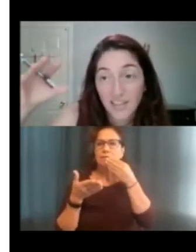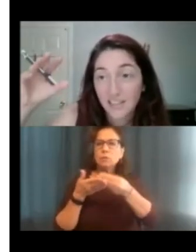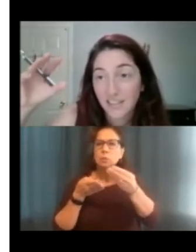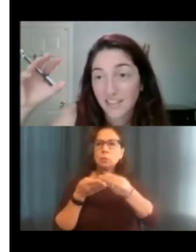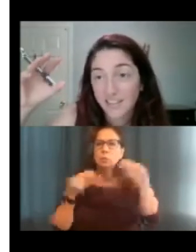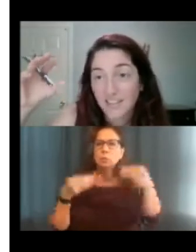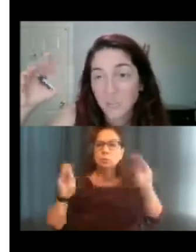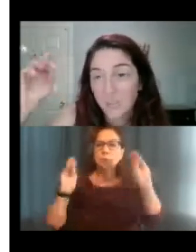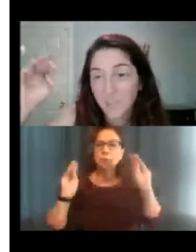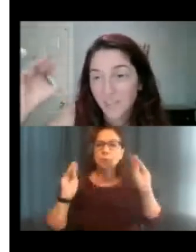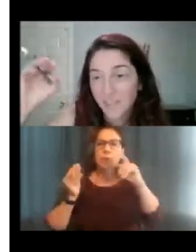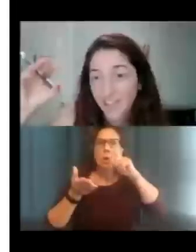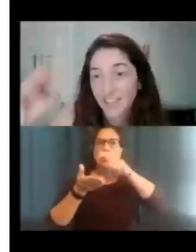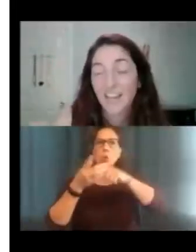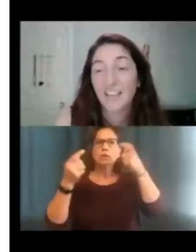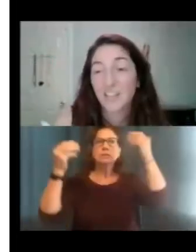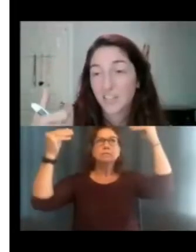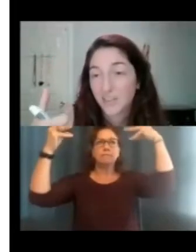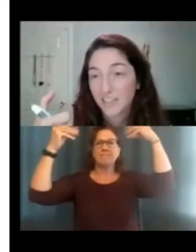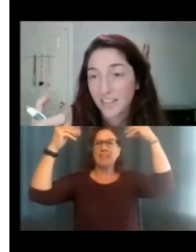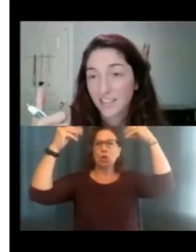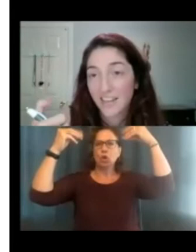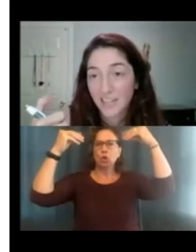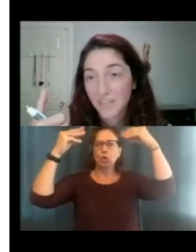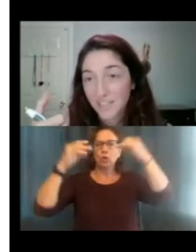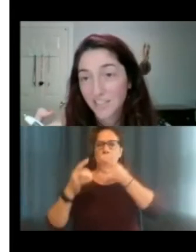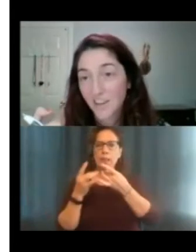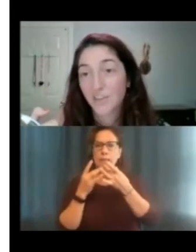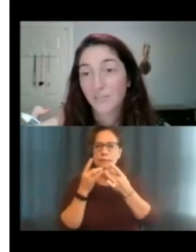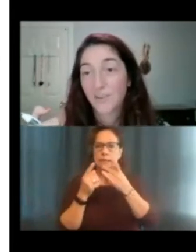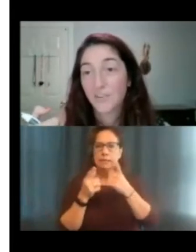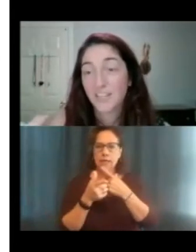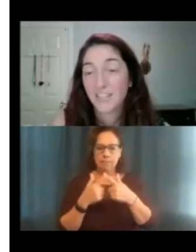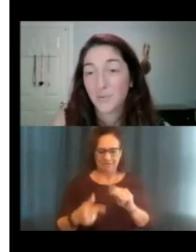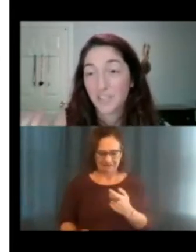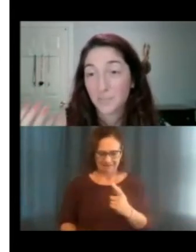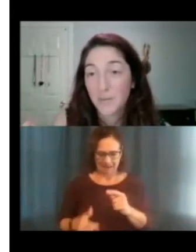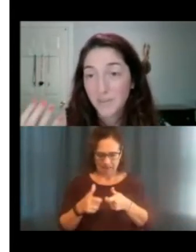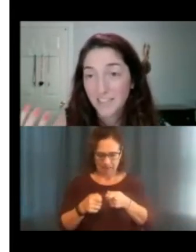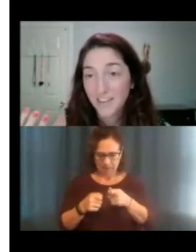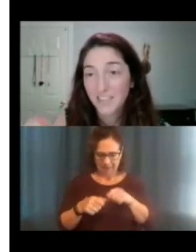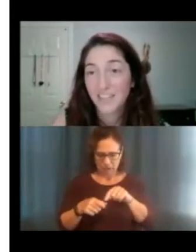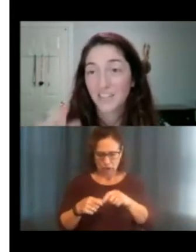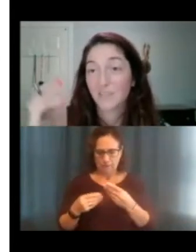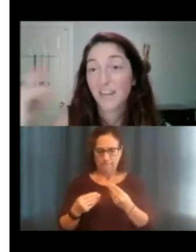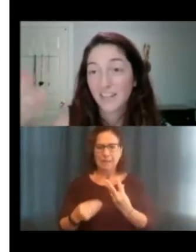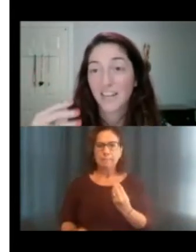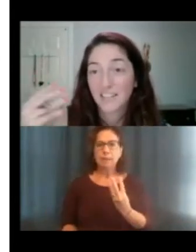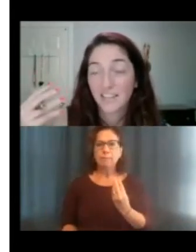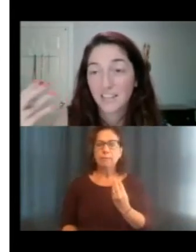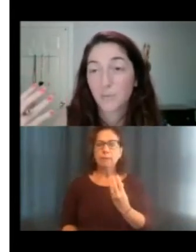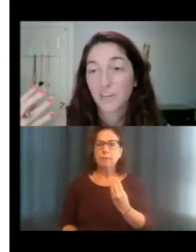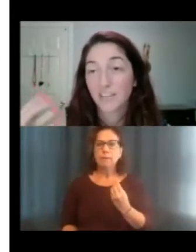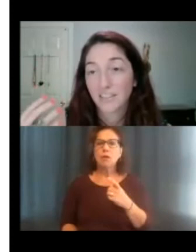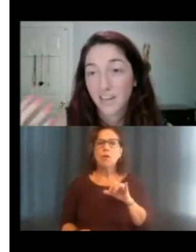that the lights in the supermarket flickered. And then she noticed that the text messages on her phone was this beeping sound, and she